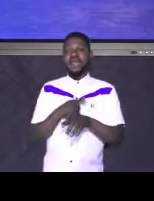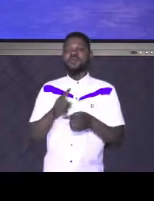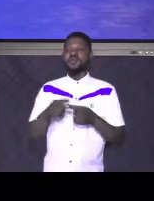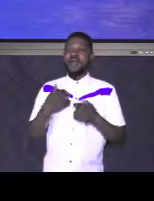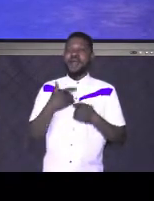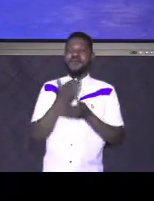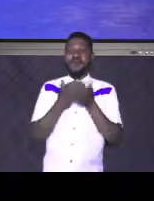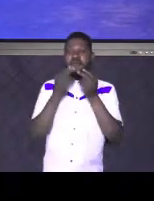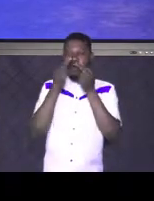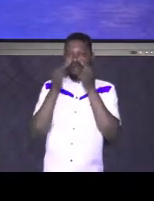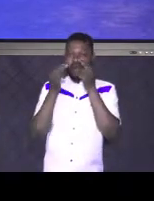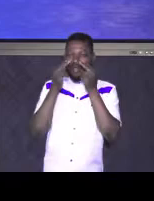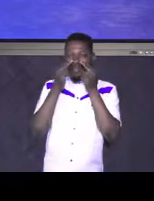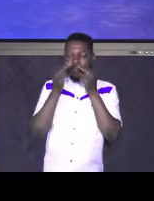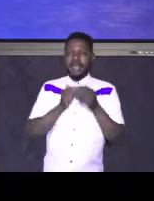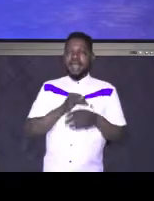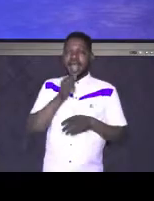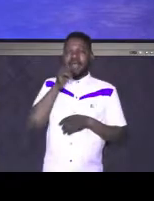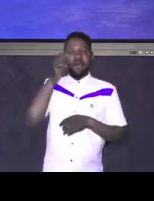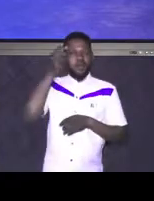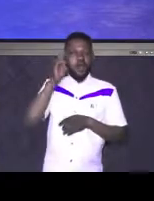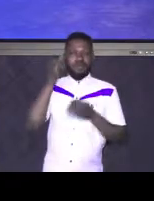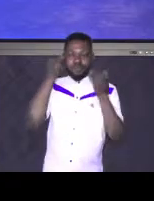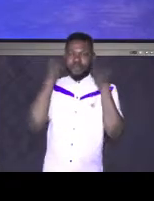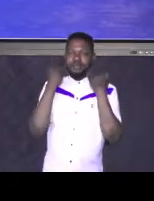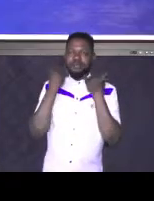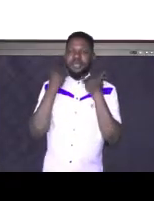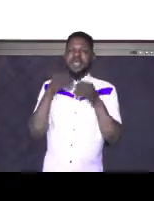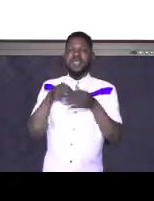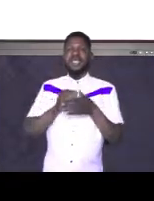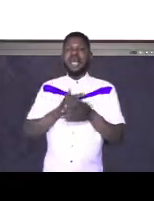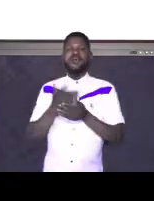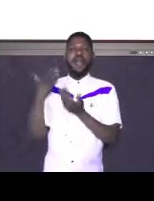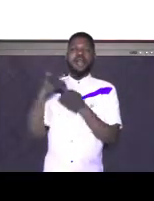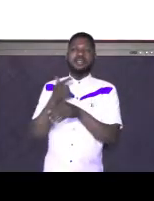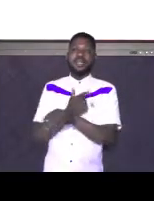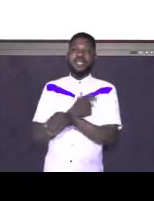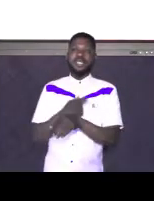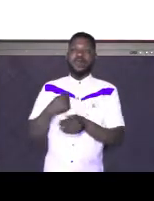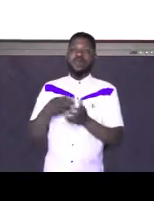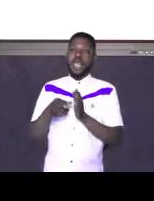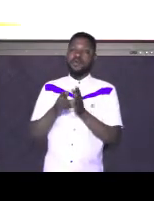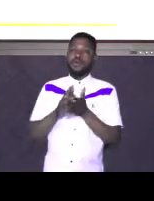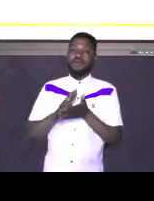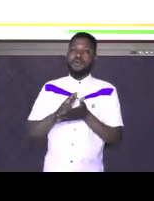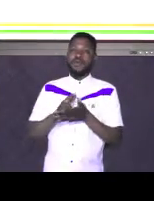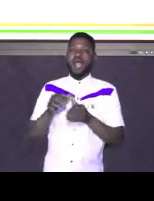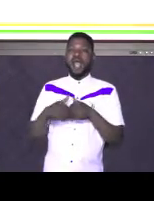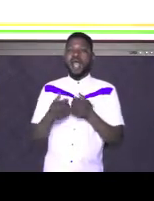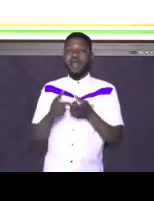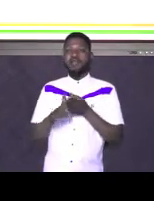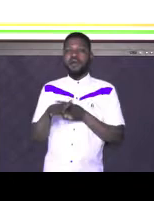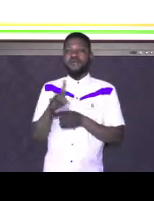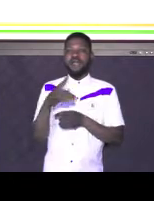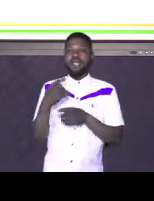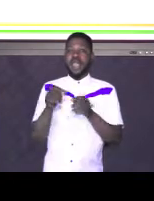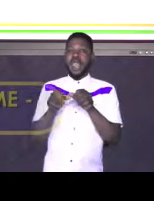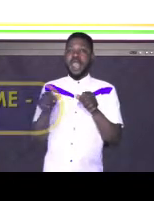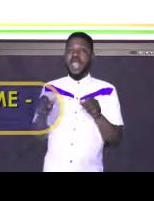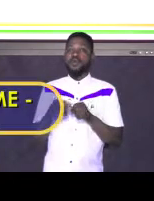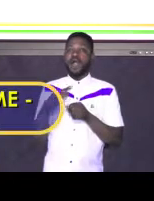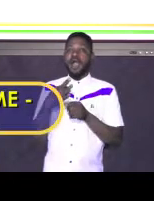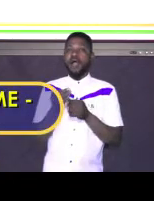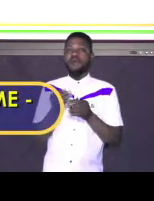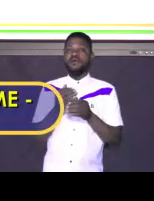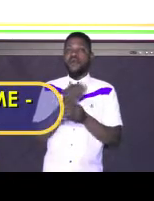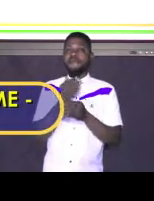it is time to have some fun. I am Uncle Agbaje. In our last lesson, we reviewed how to find the